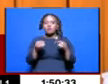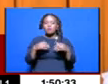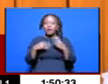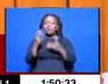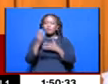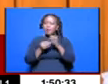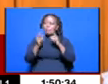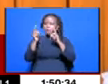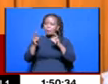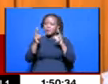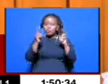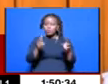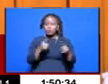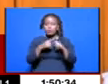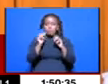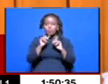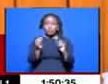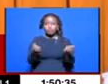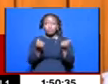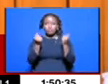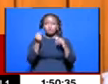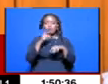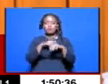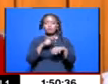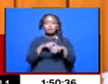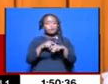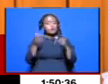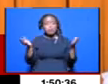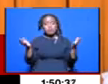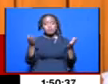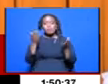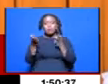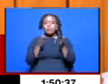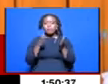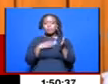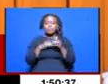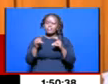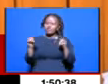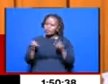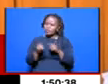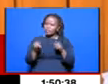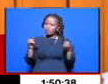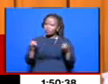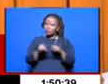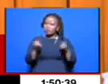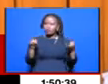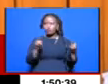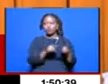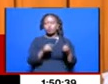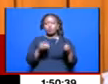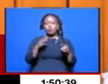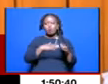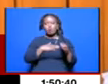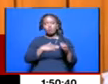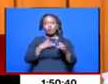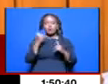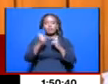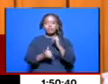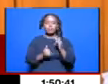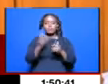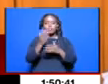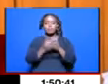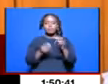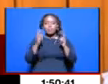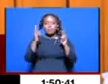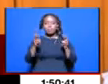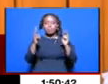but to save time also, I may summarize. I may give a summary of my findings in some of the issues